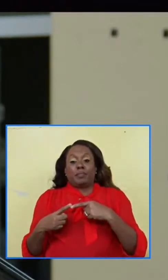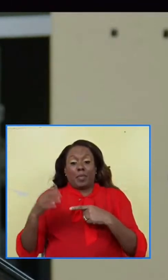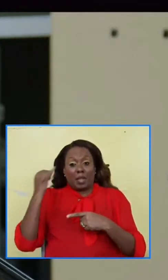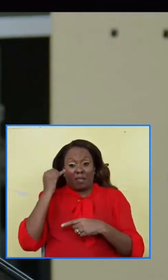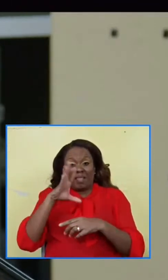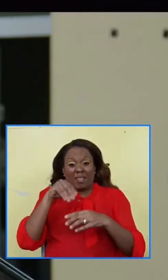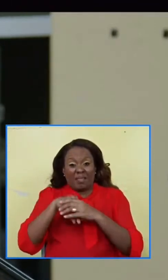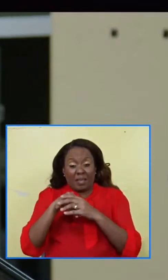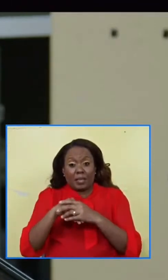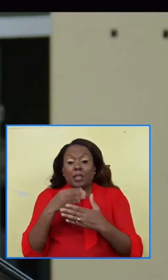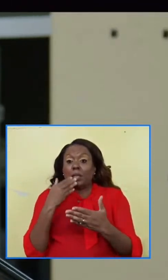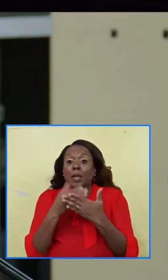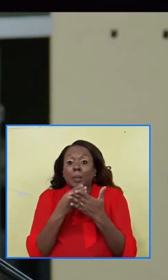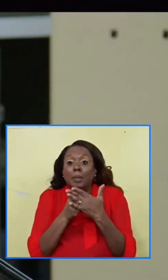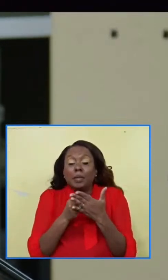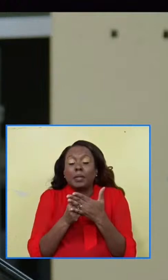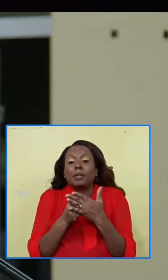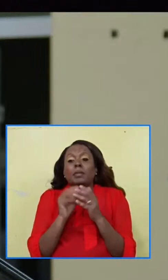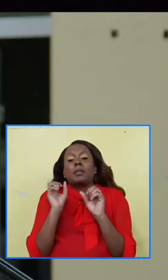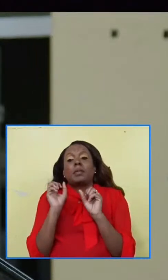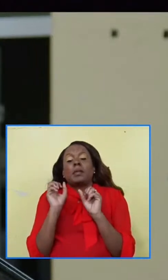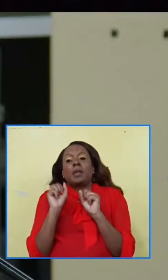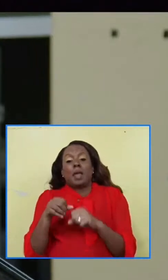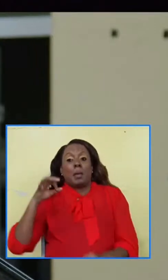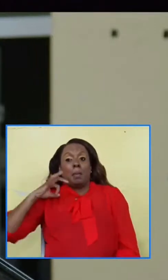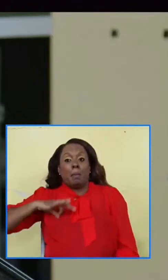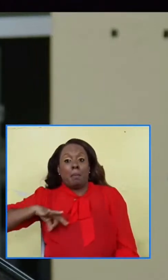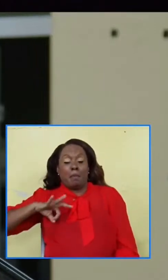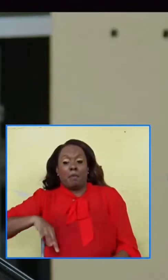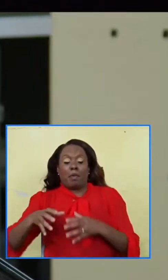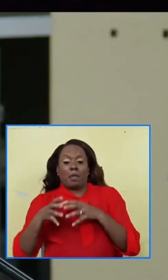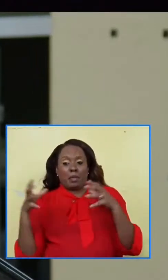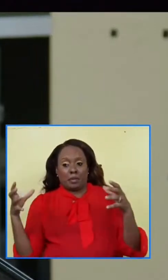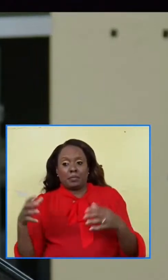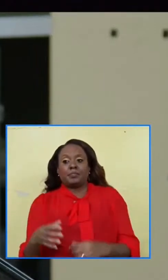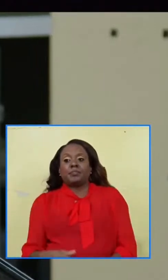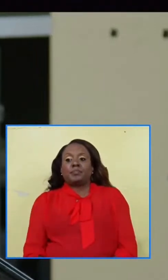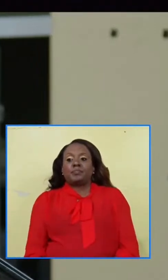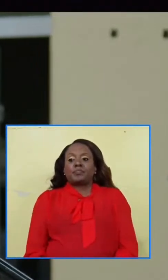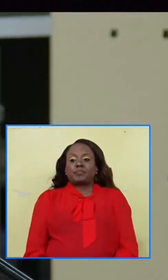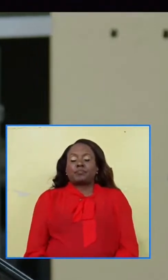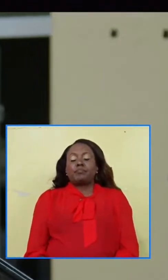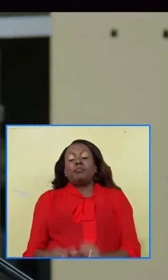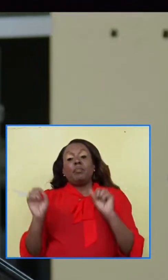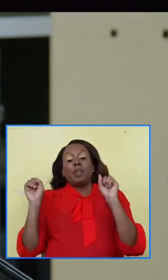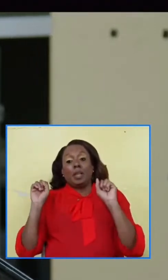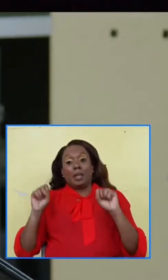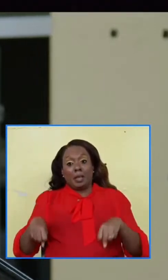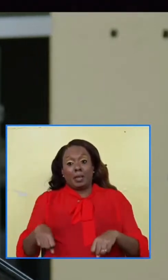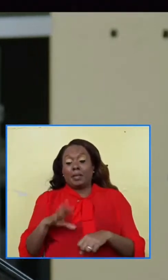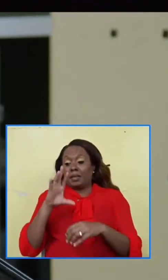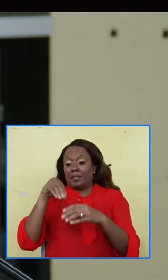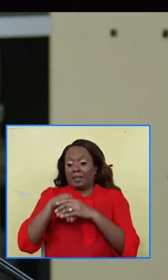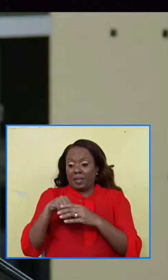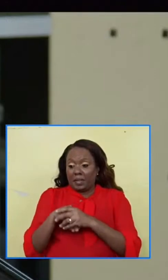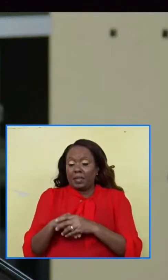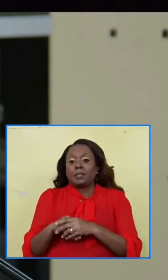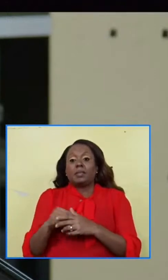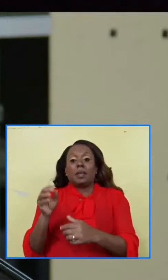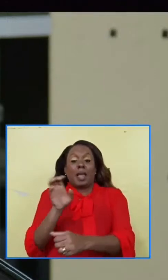well invested. And we need to invest in our greatest assets, alternative